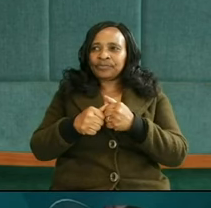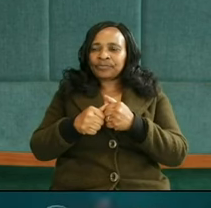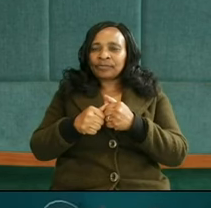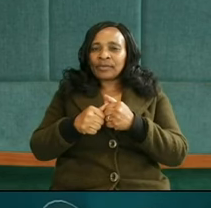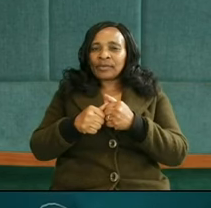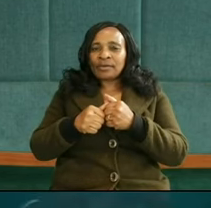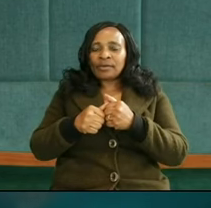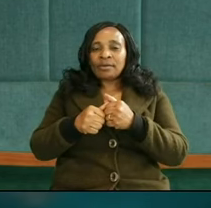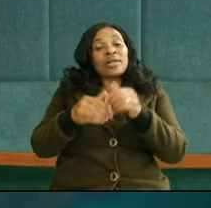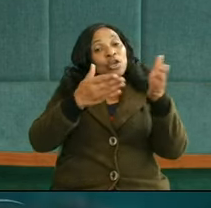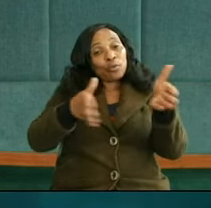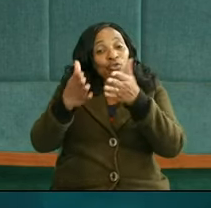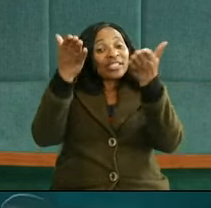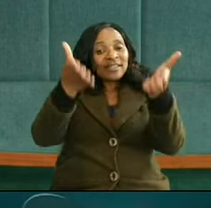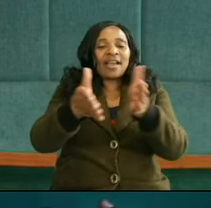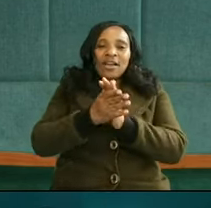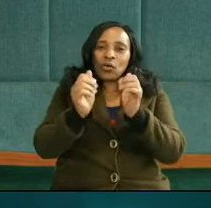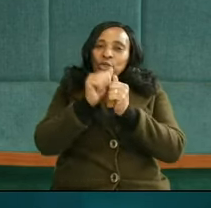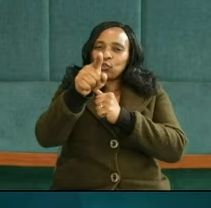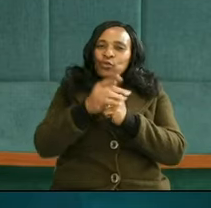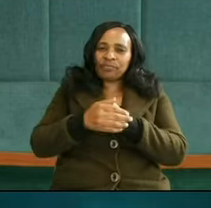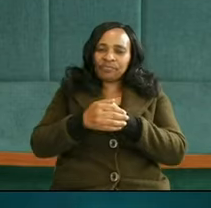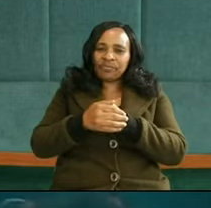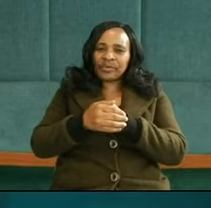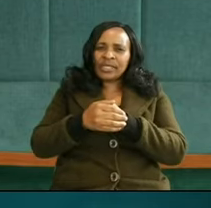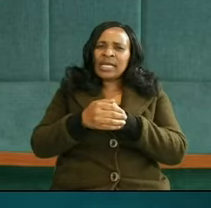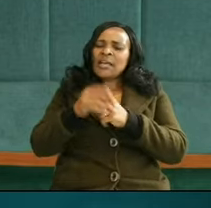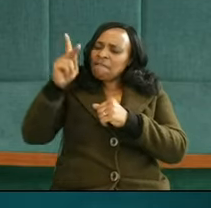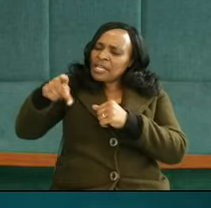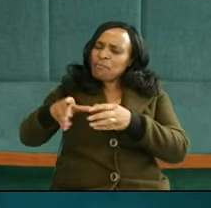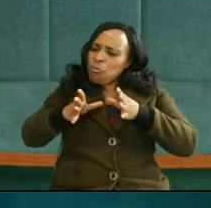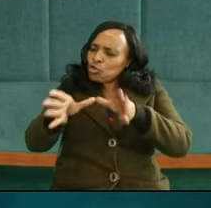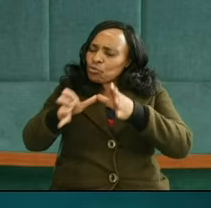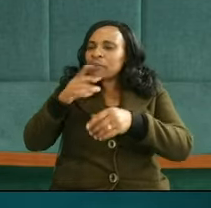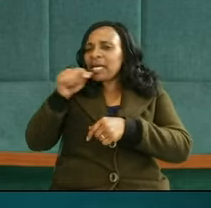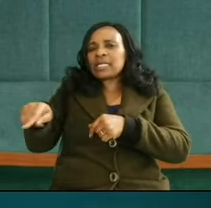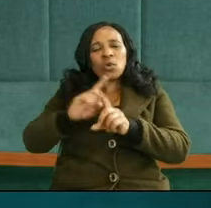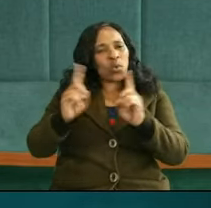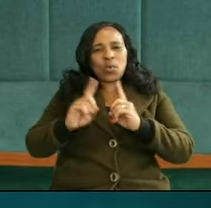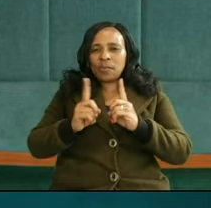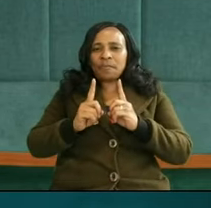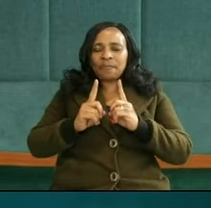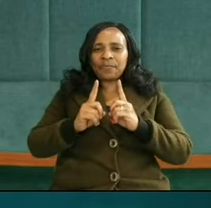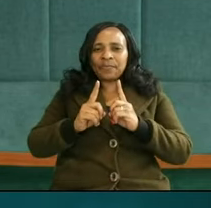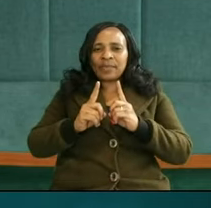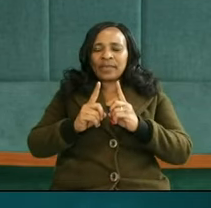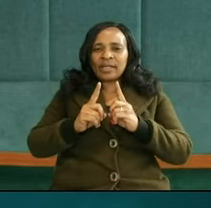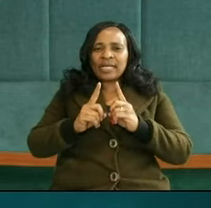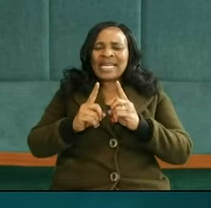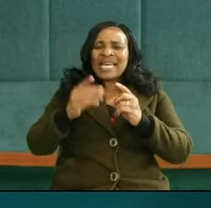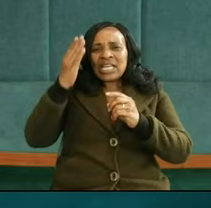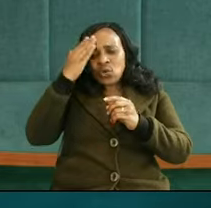The opportunity is given to you. I like Philip. He did not push the Ethiopian eunuch. He simply delivered the word, and he left the Ethiopian eunuch to decide.